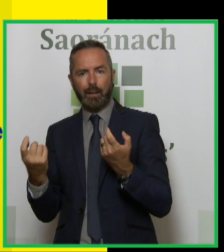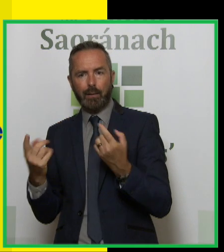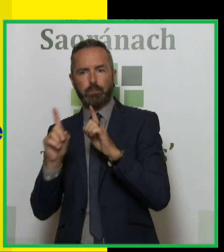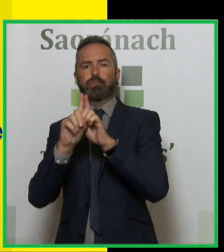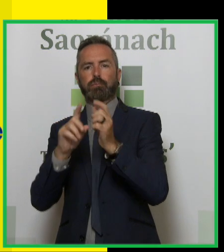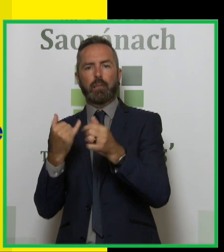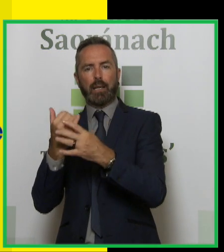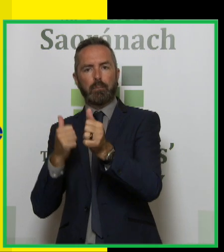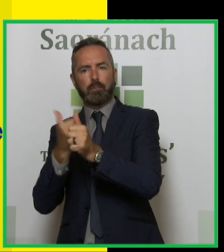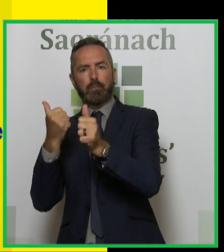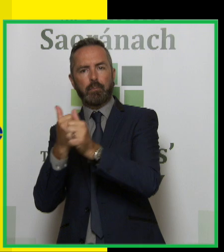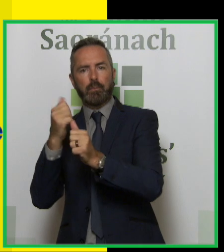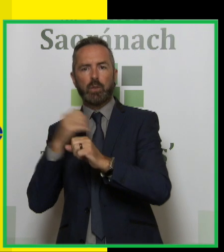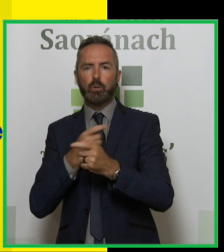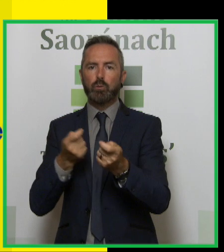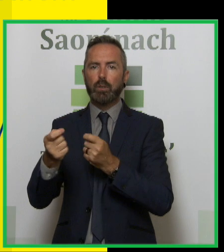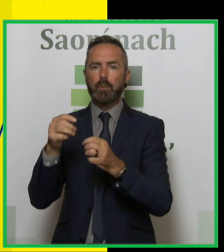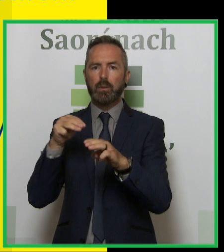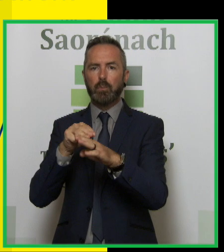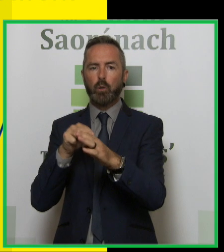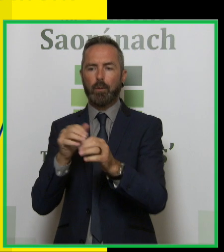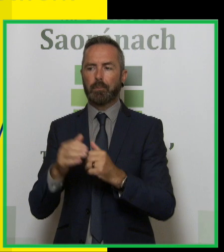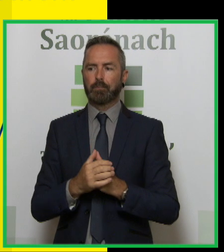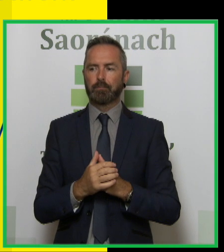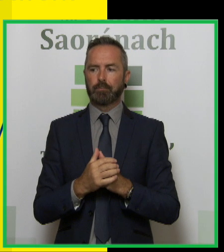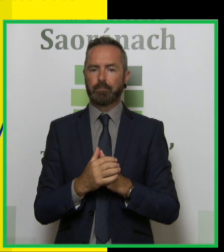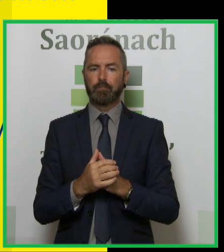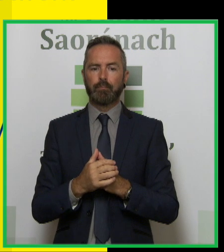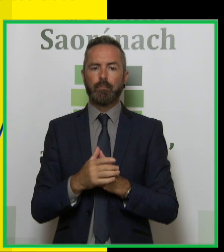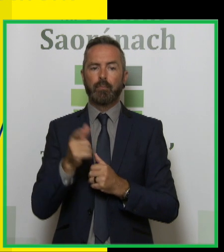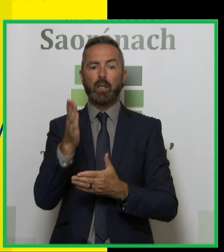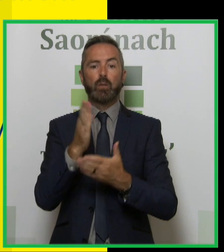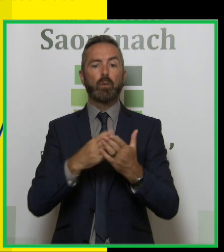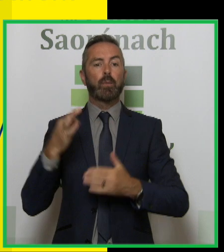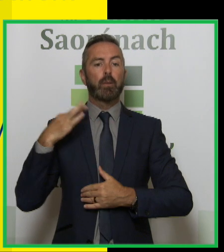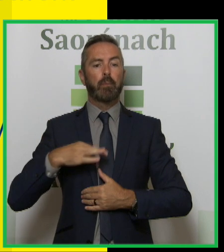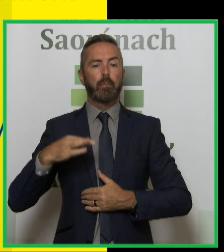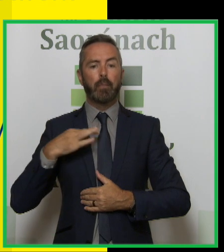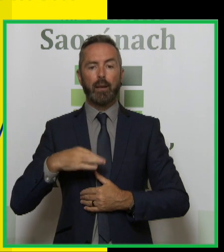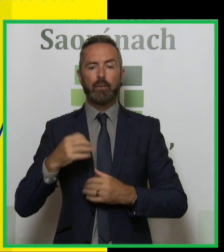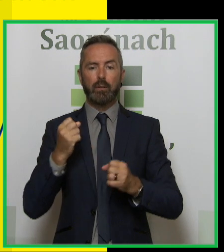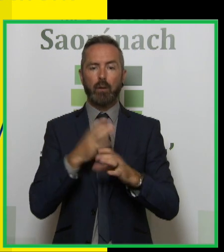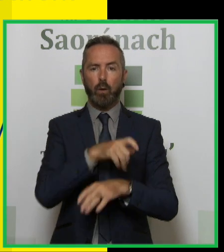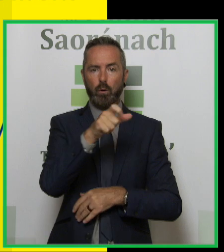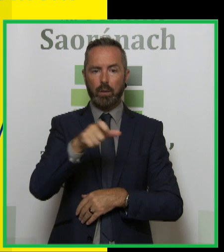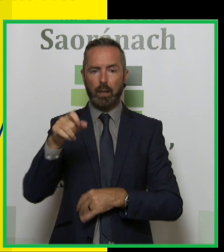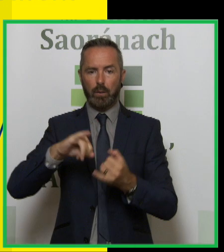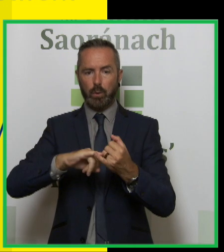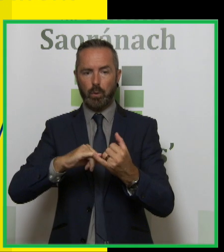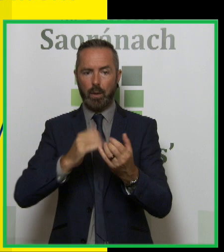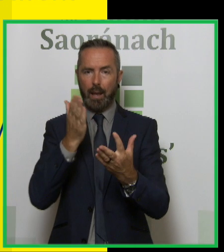whatever treatment program that they're also running. These are some of the benefits to clients that are in